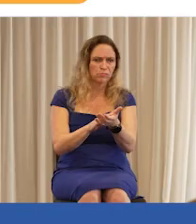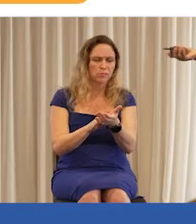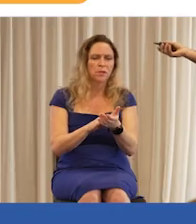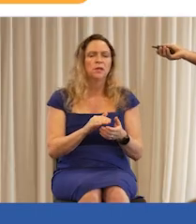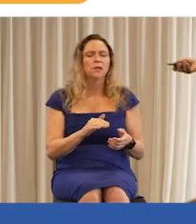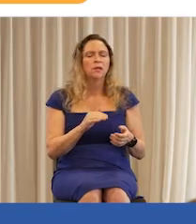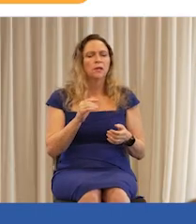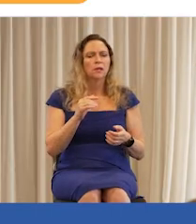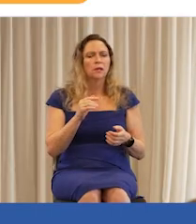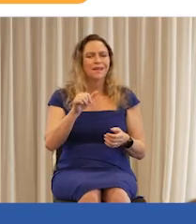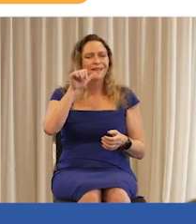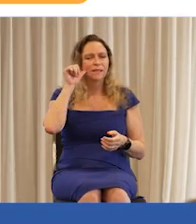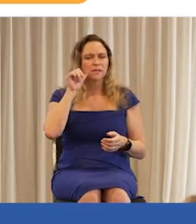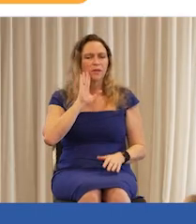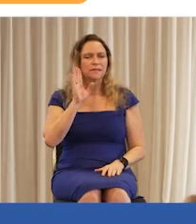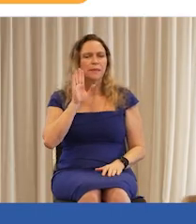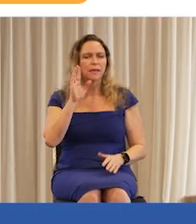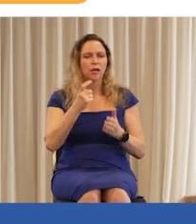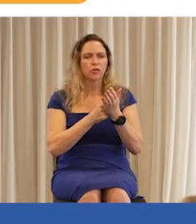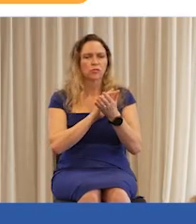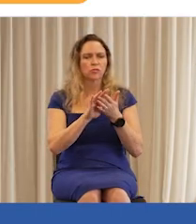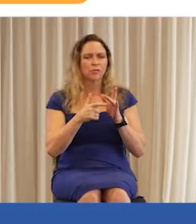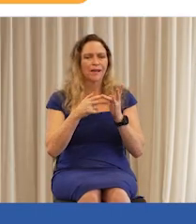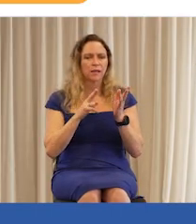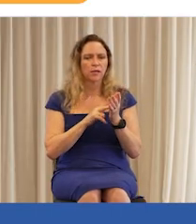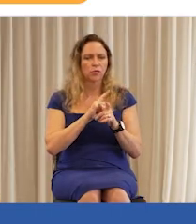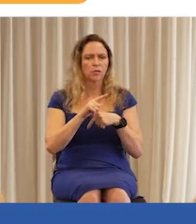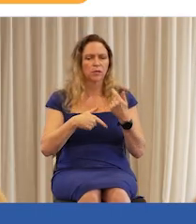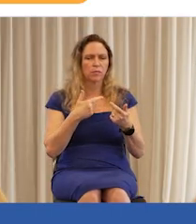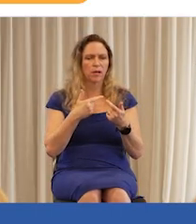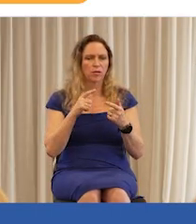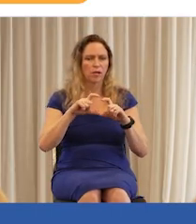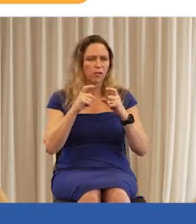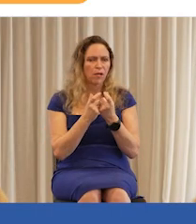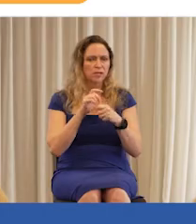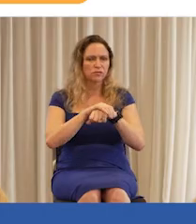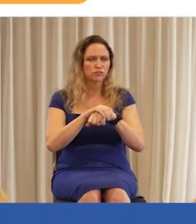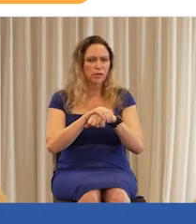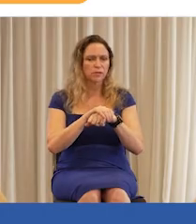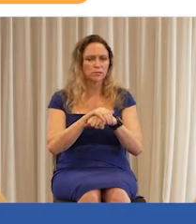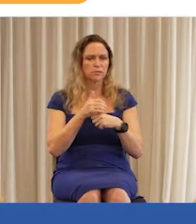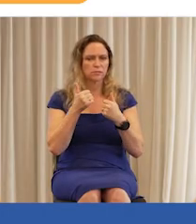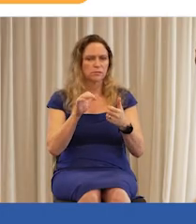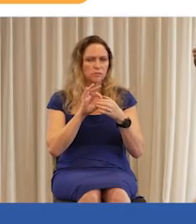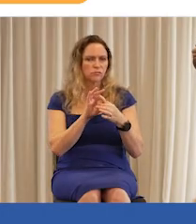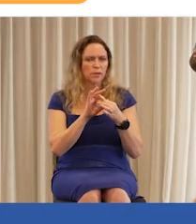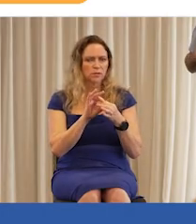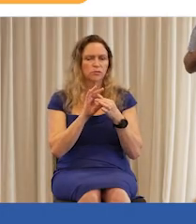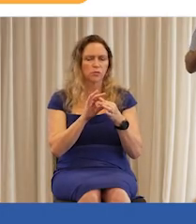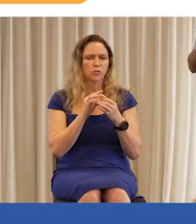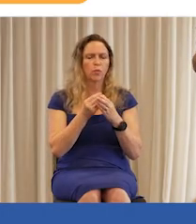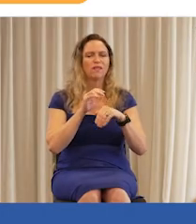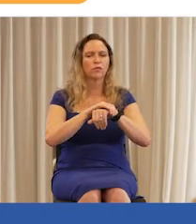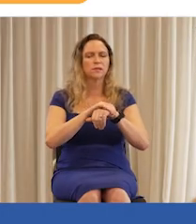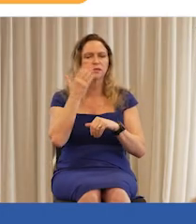We heard Rhiannon yesterday talked about friends and classmates, the relationships she had with them, and